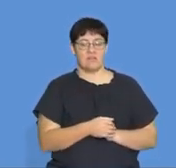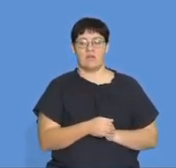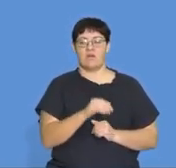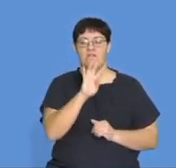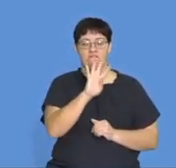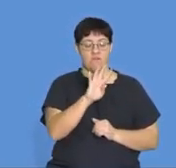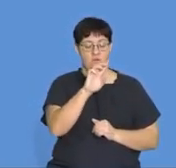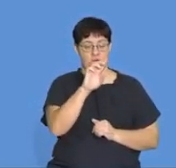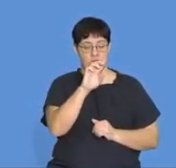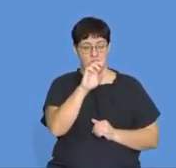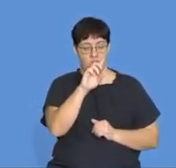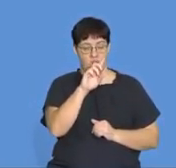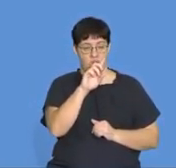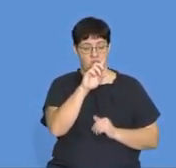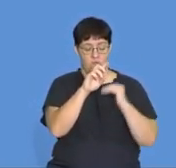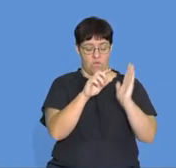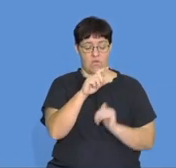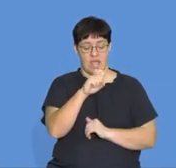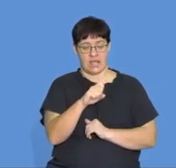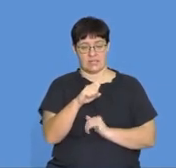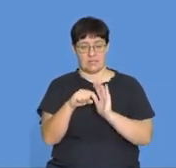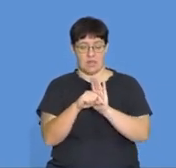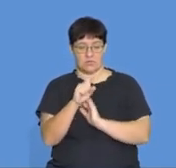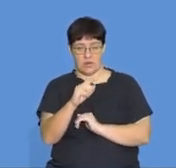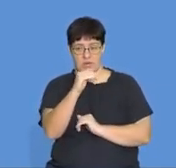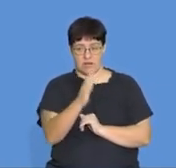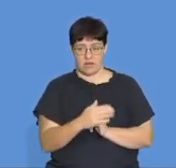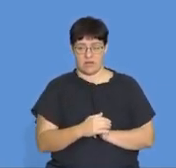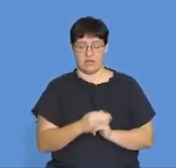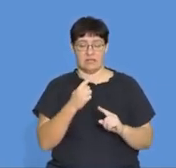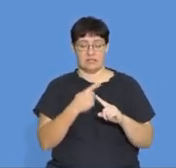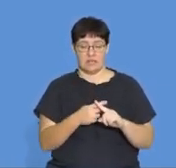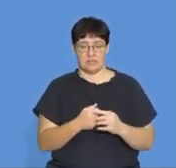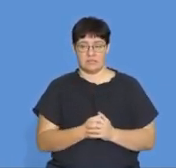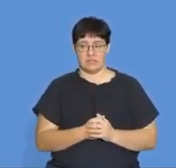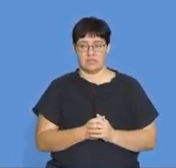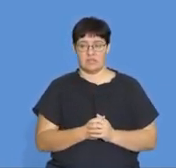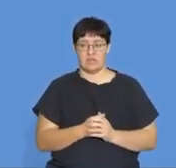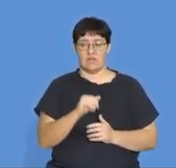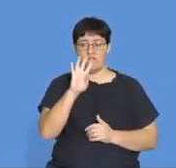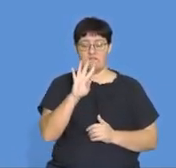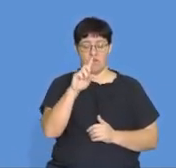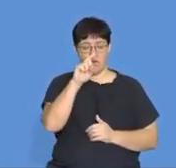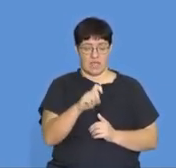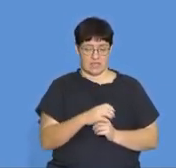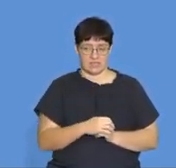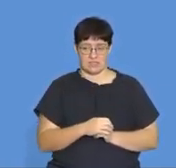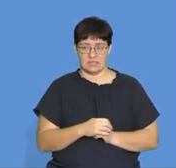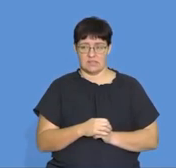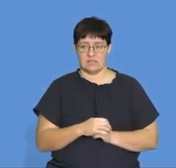with just the 4 into x minus 1 multiplied by